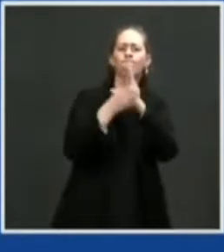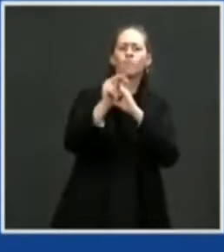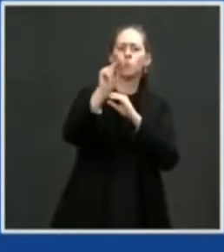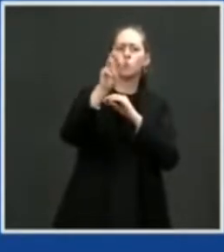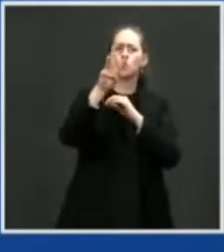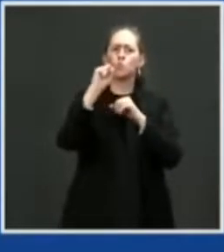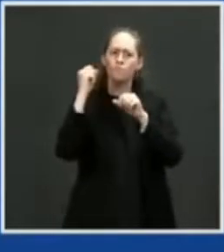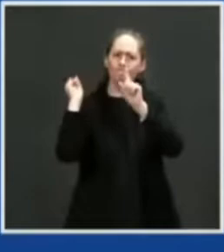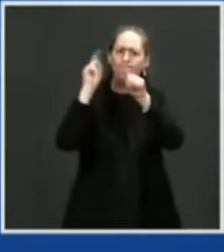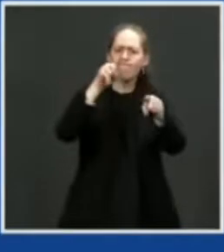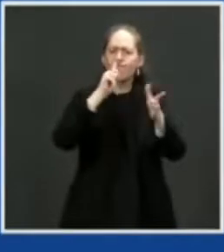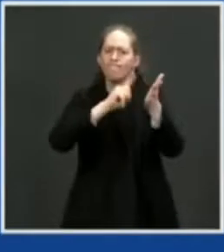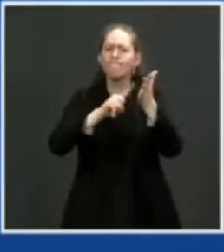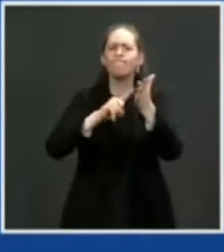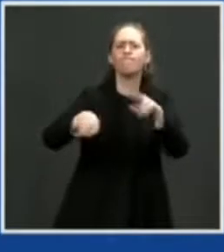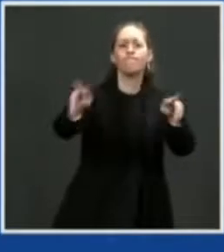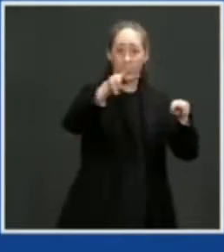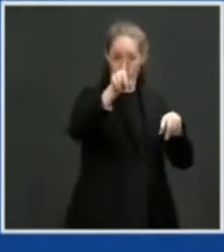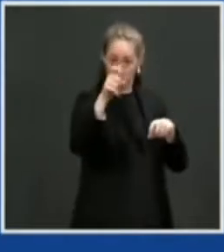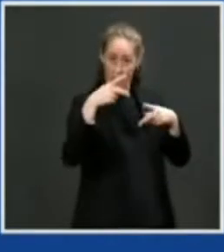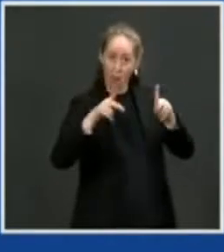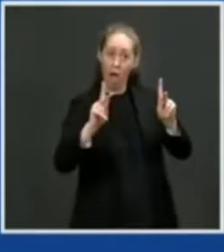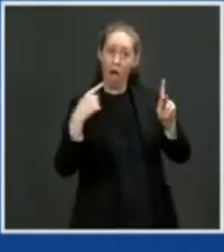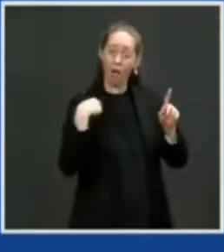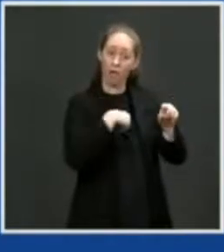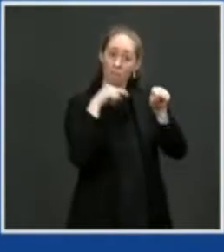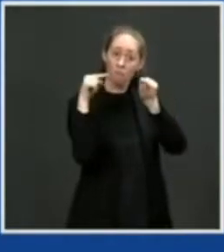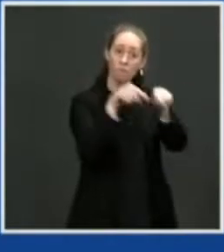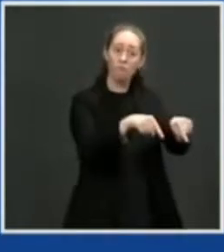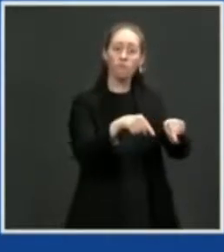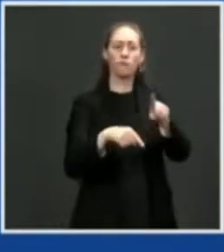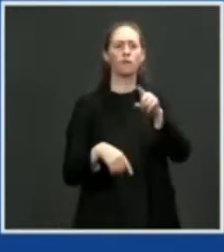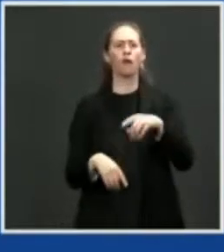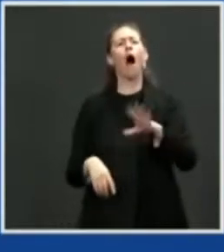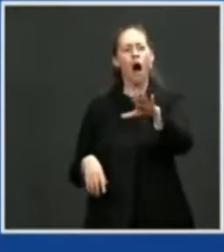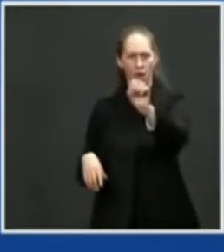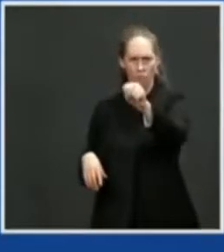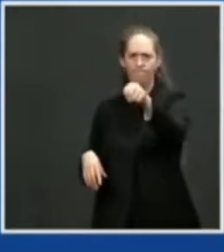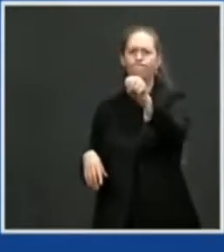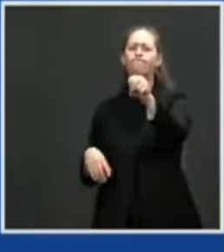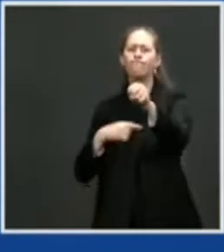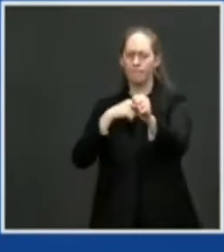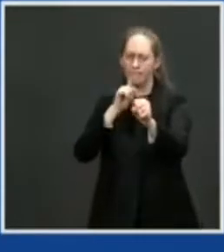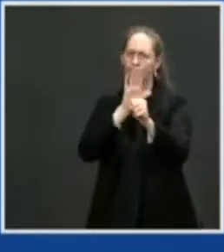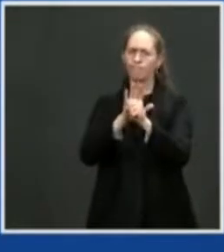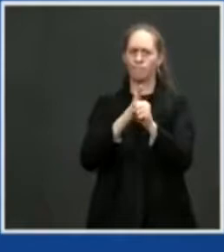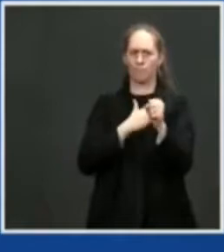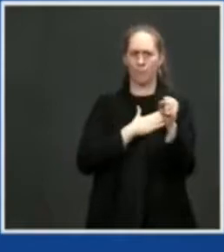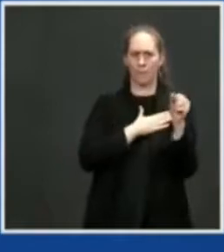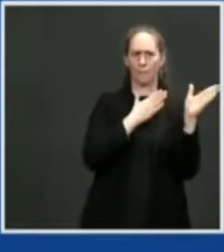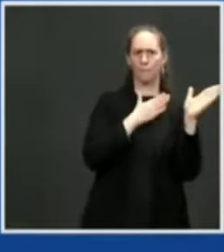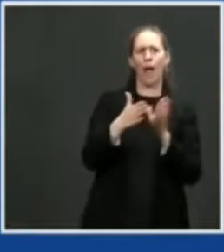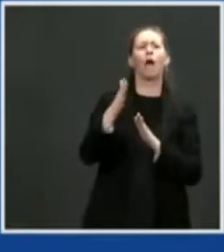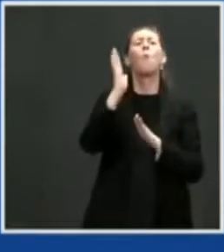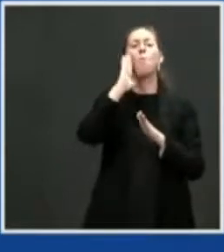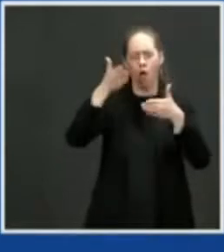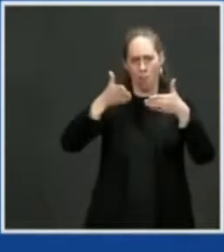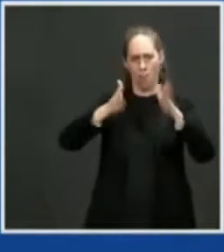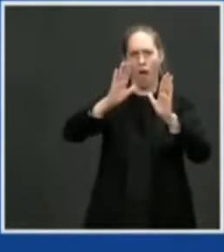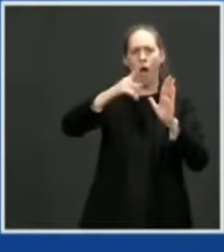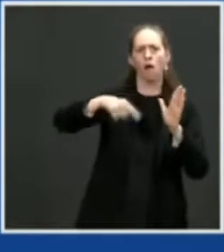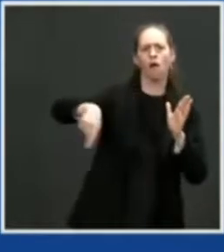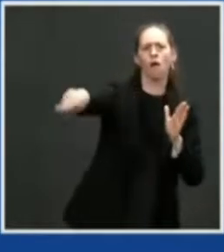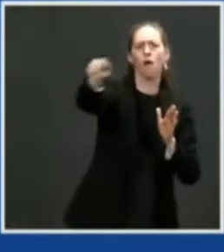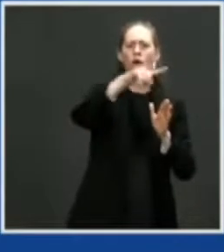will commit when my plan very shortly is underway I got to let you have plans. access to not just them, but to other facilities as